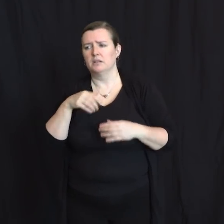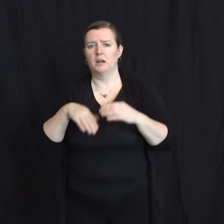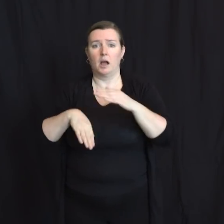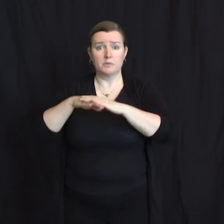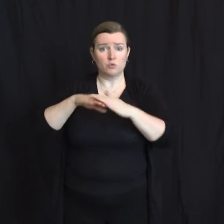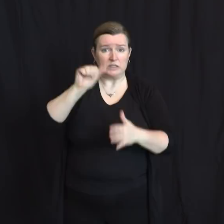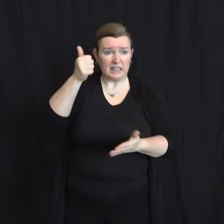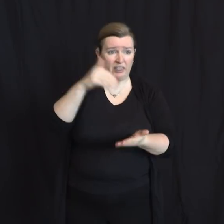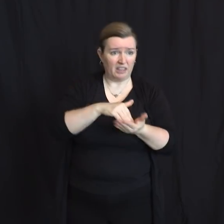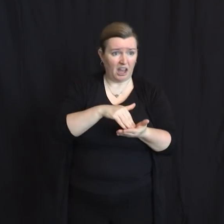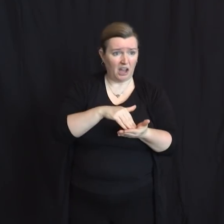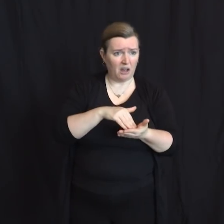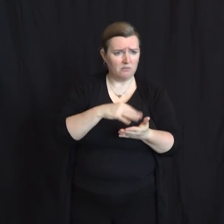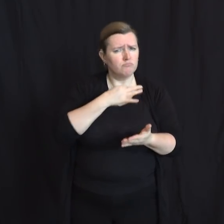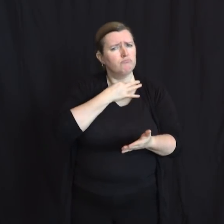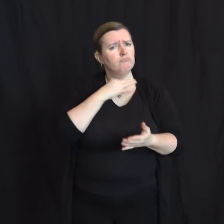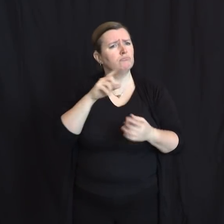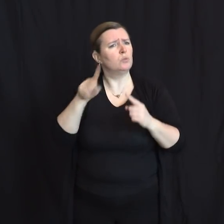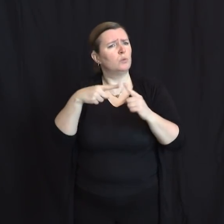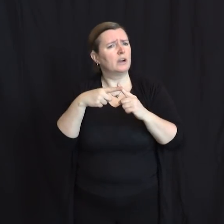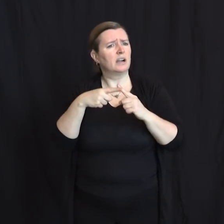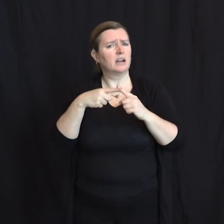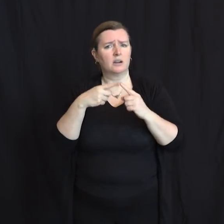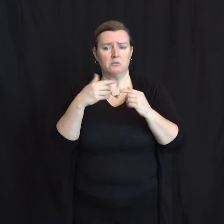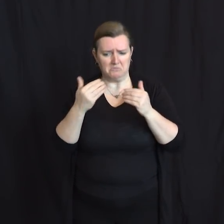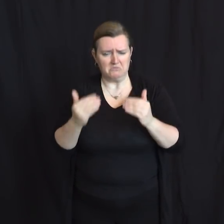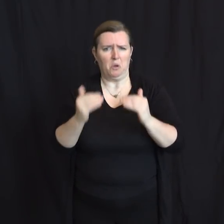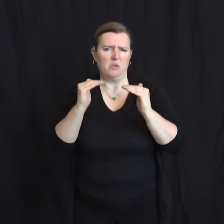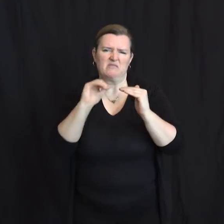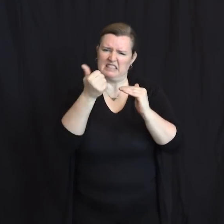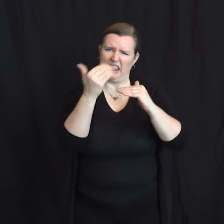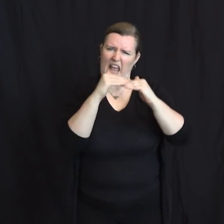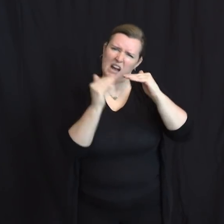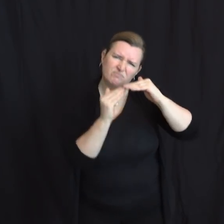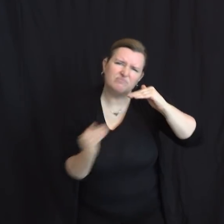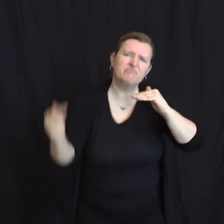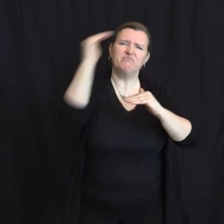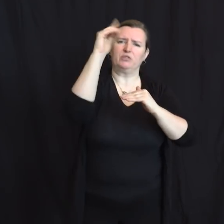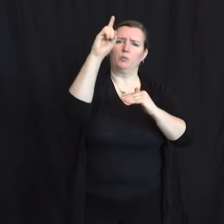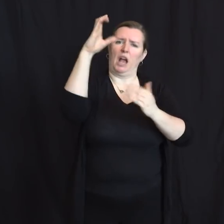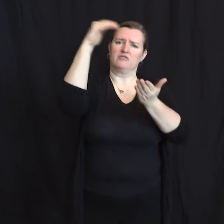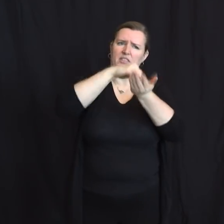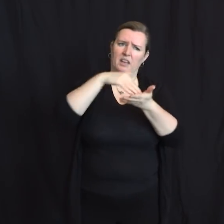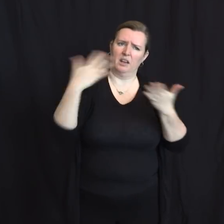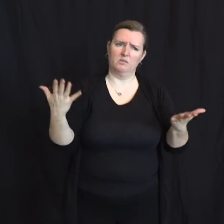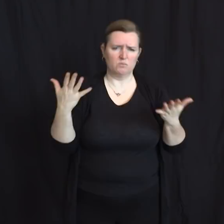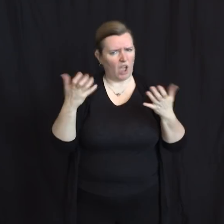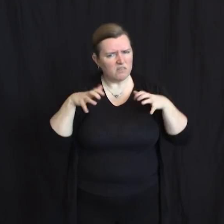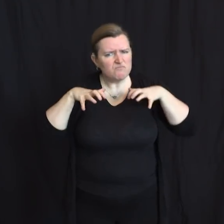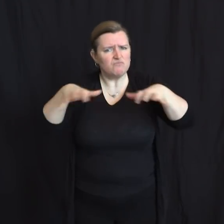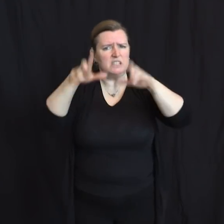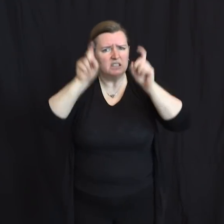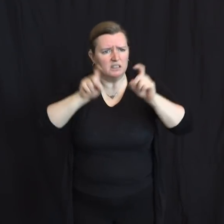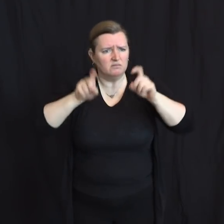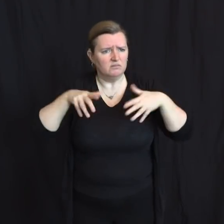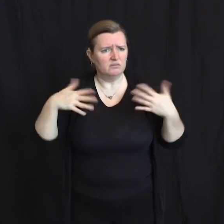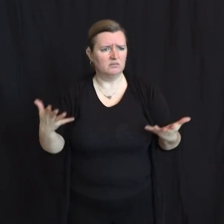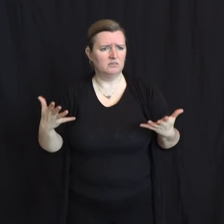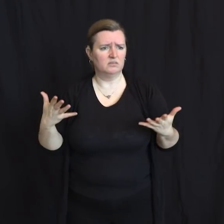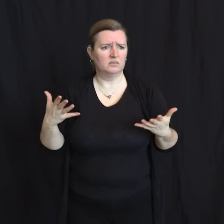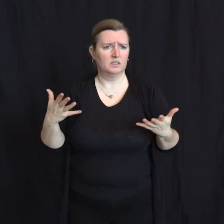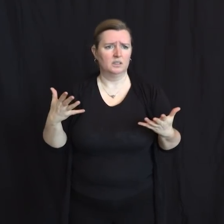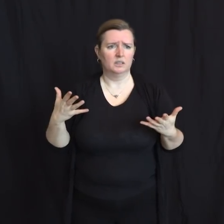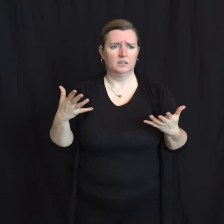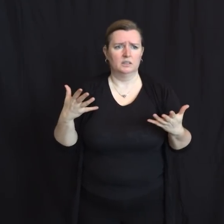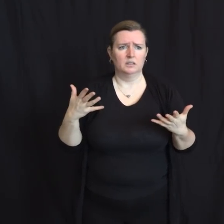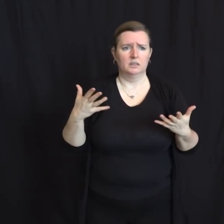reach 100,000? So presumably we could do mass testing. I know Dr. Tan a couple of days ago said, well, we,